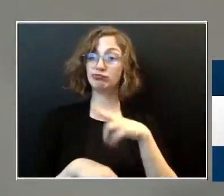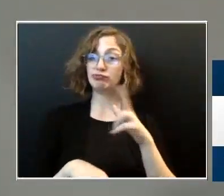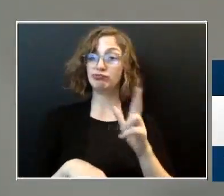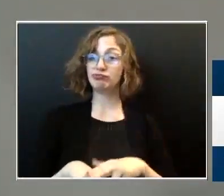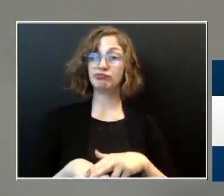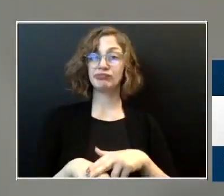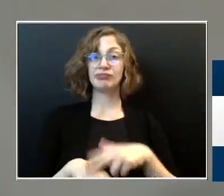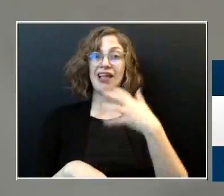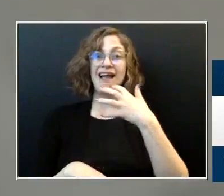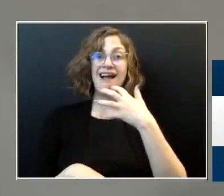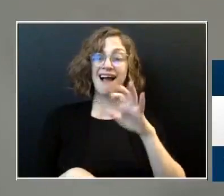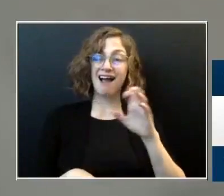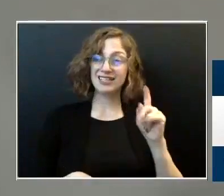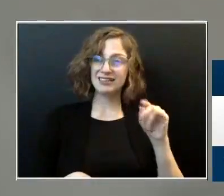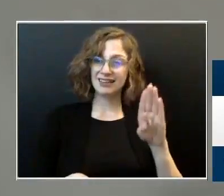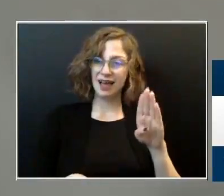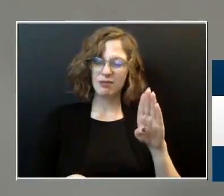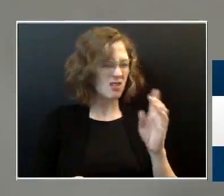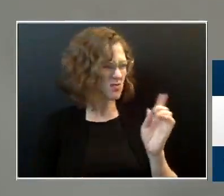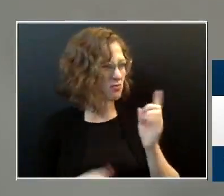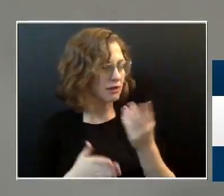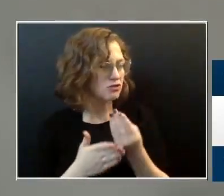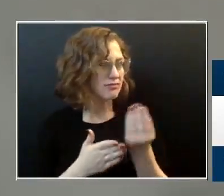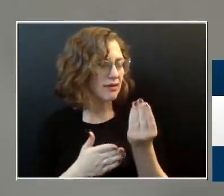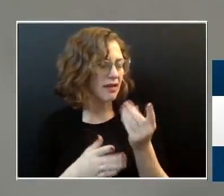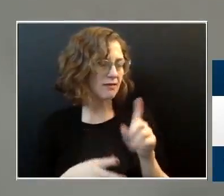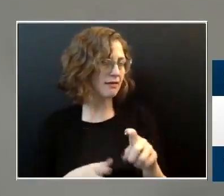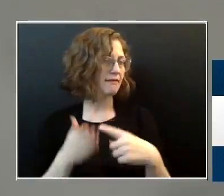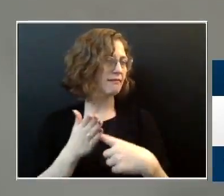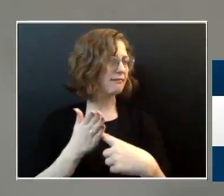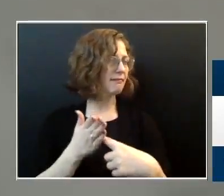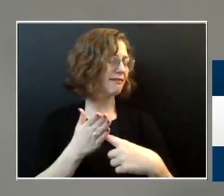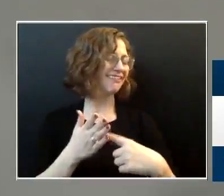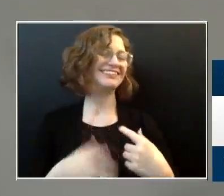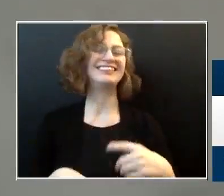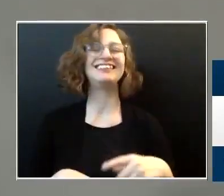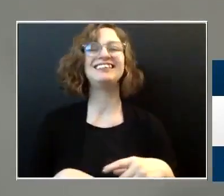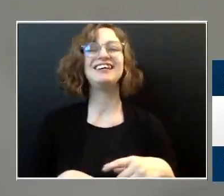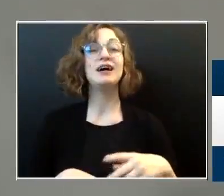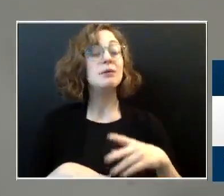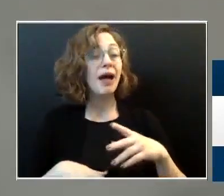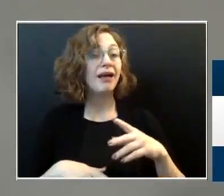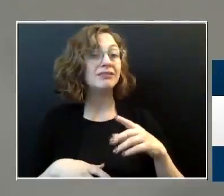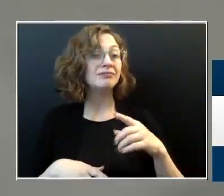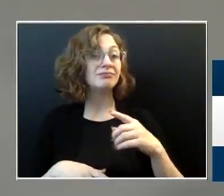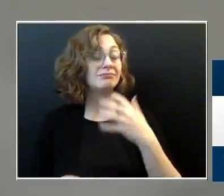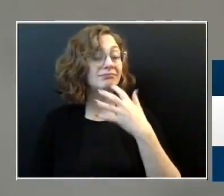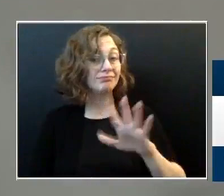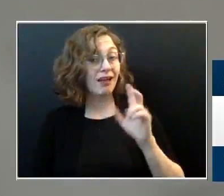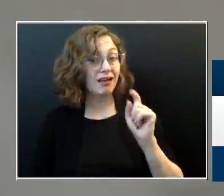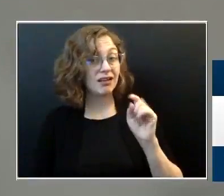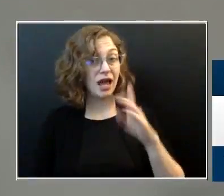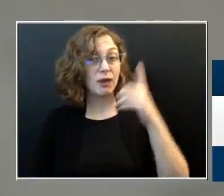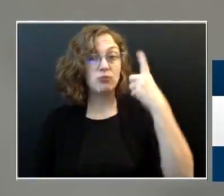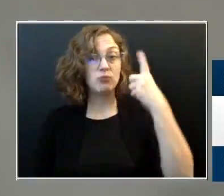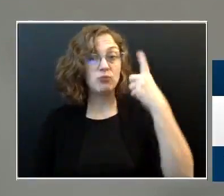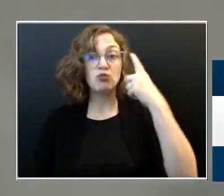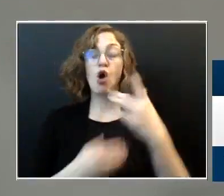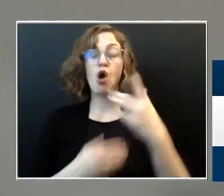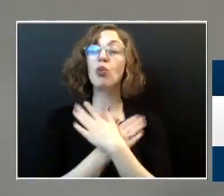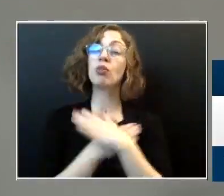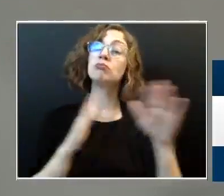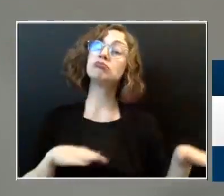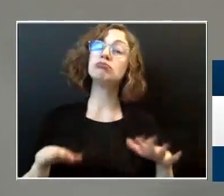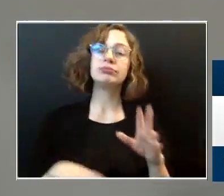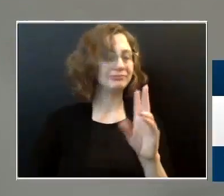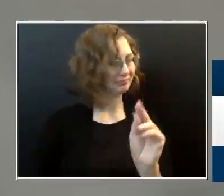to talk about the source of the origin of this medical device here. They aren't for relaxing, though, in this case. They're for Alzheimer's research, which means